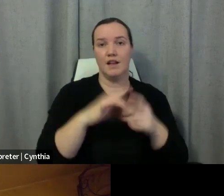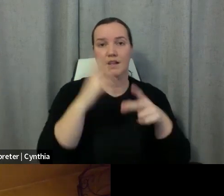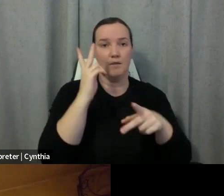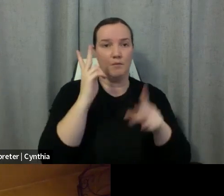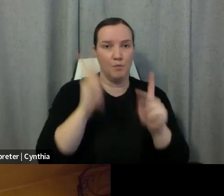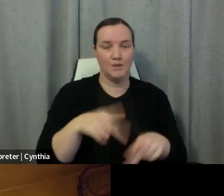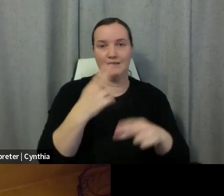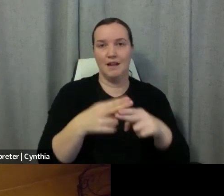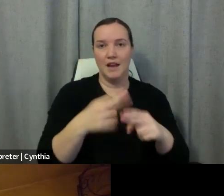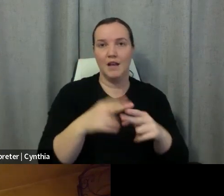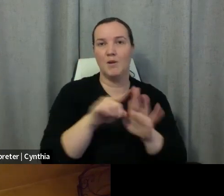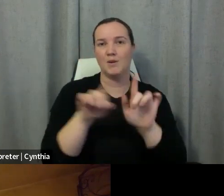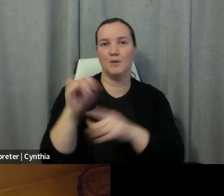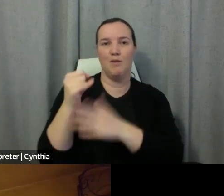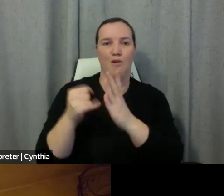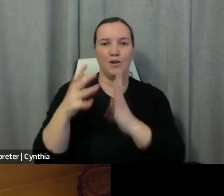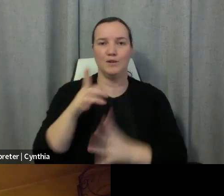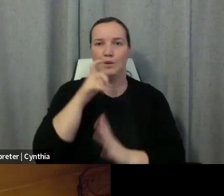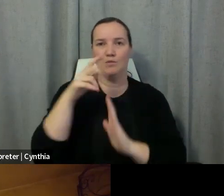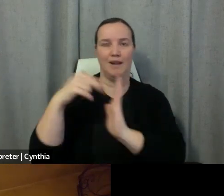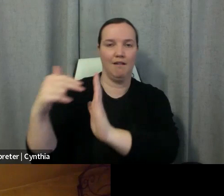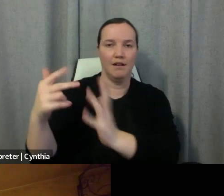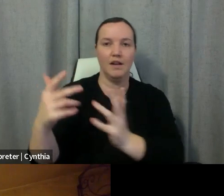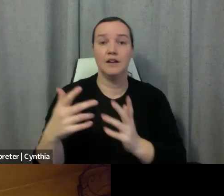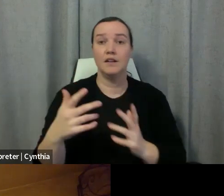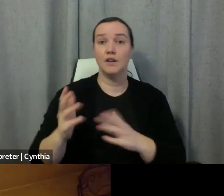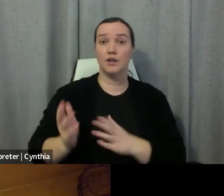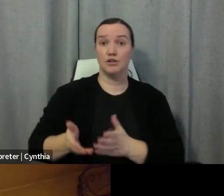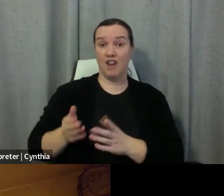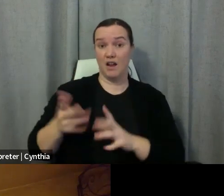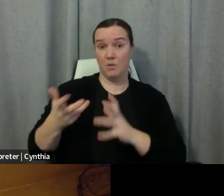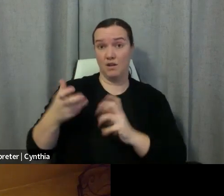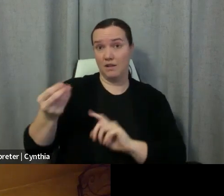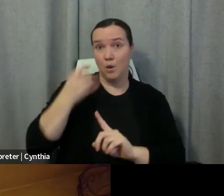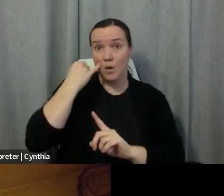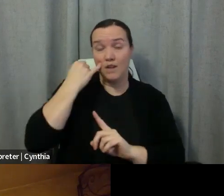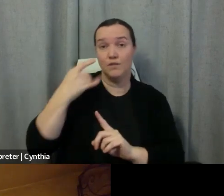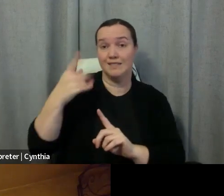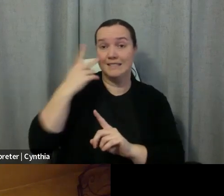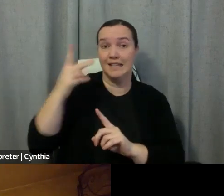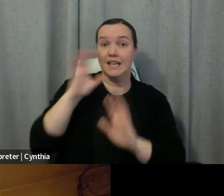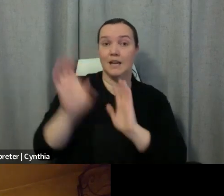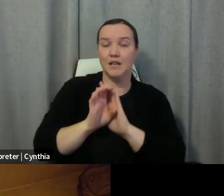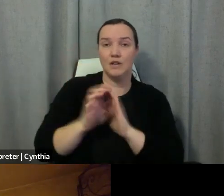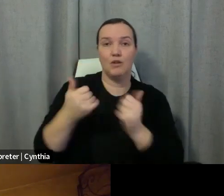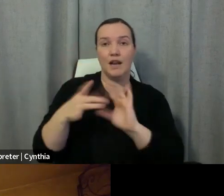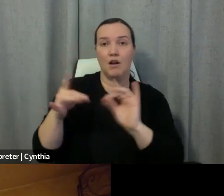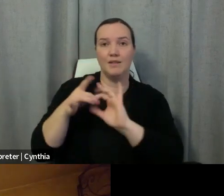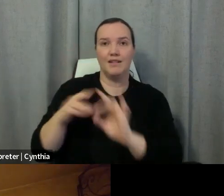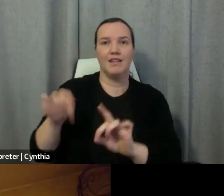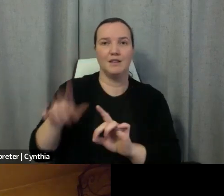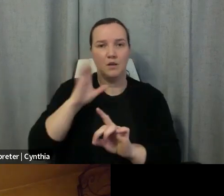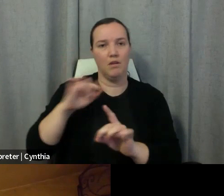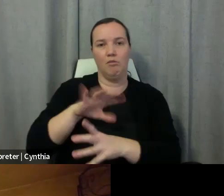and the artists who rendered them as well. So I know that if you want to put in the chat if you've ever seen these images or any comments, I mean, we'll just have an engagement like